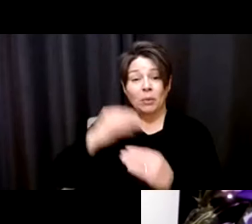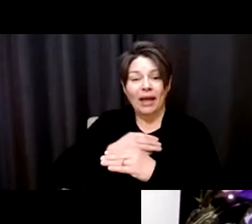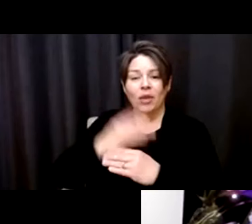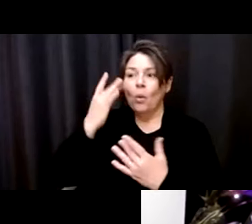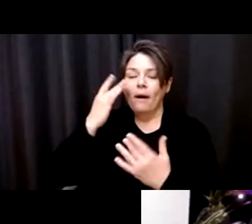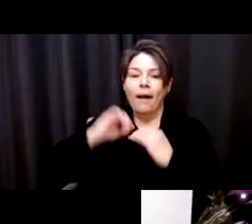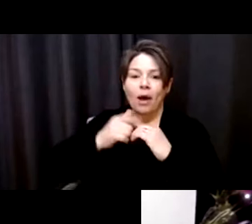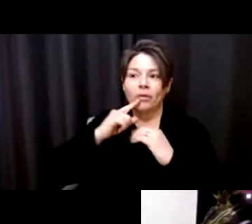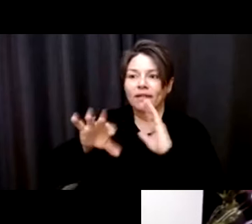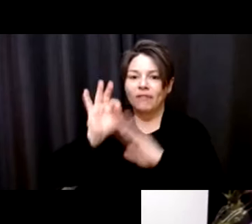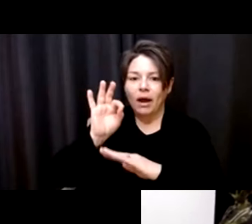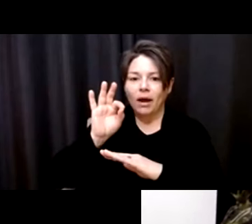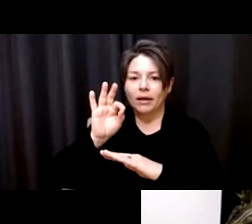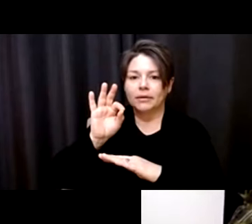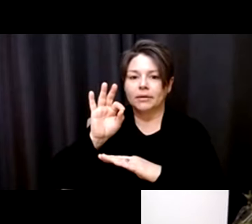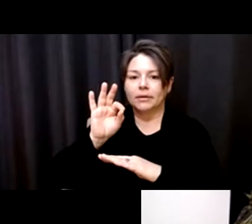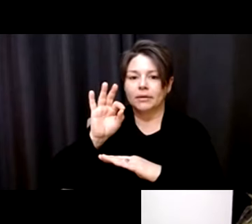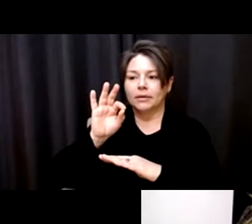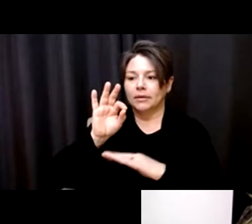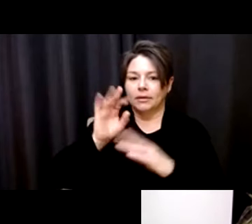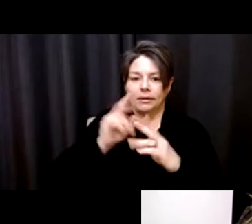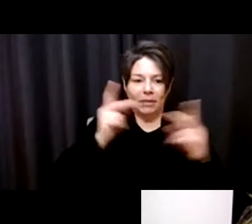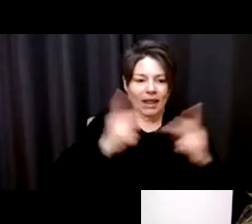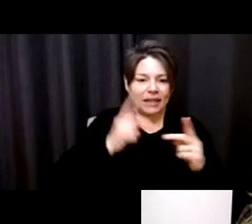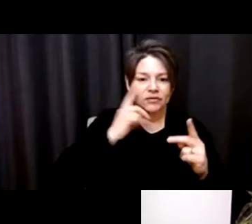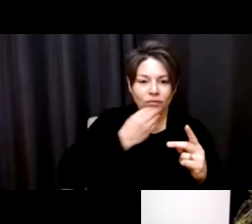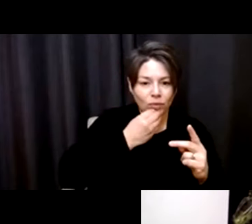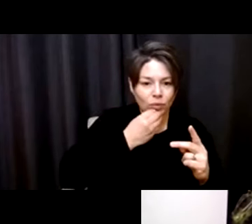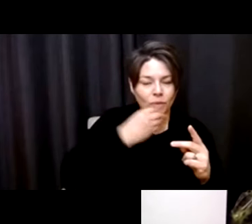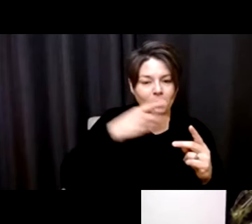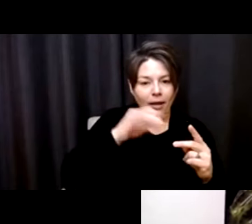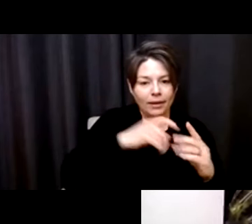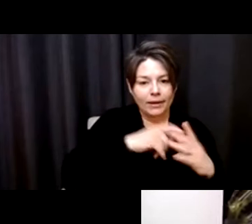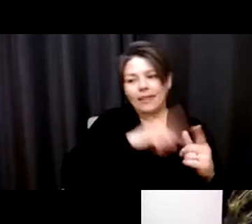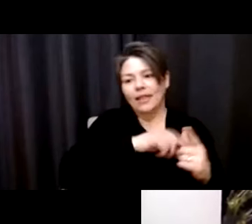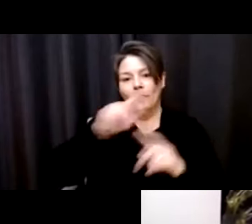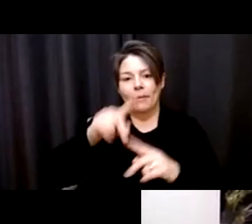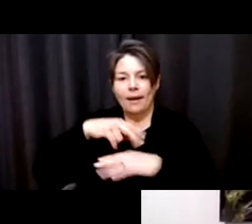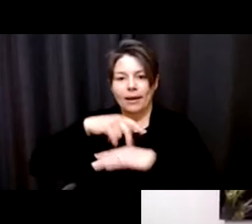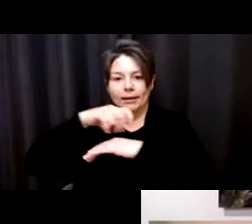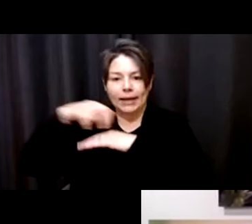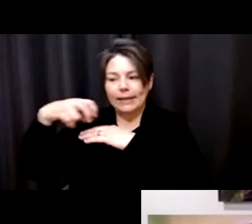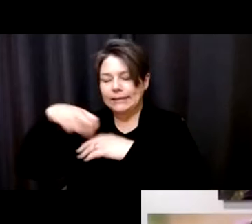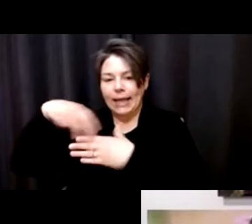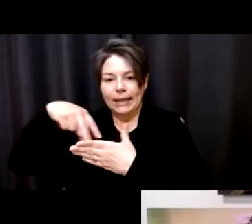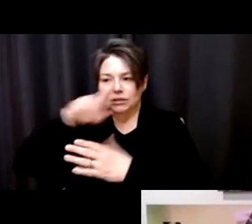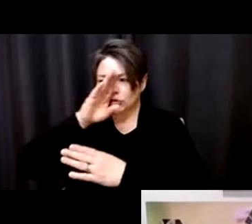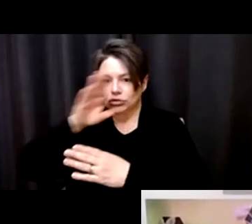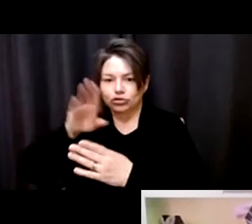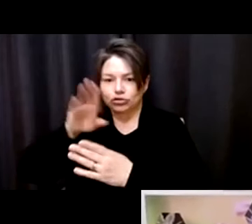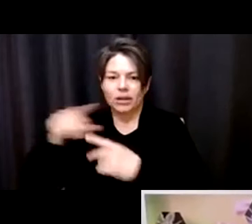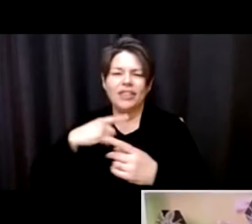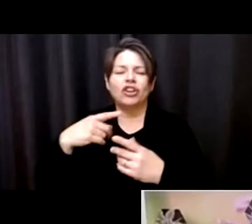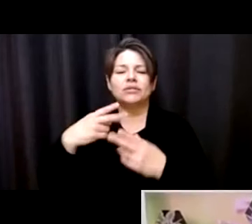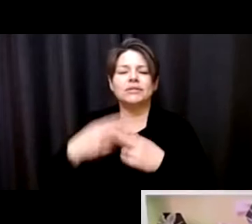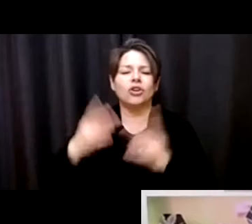a source and go back to the hive and dance the direction of it. Right. So there's a thing called the waggle